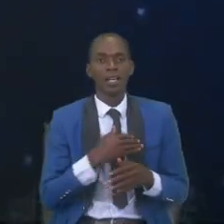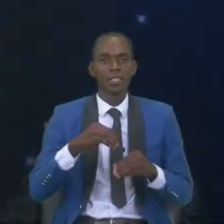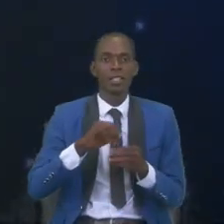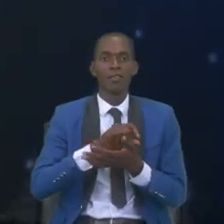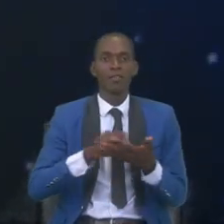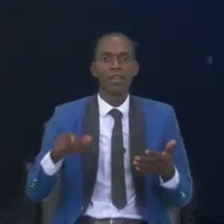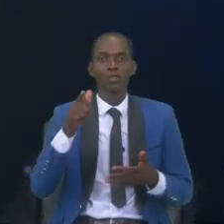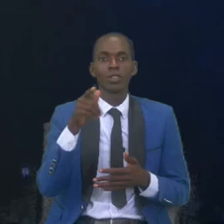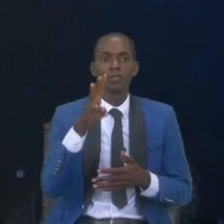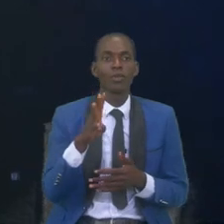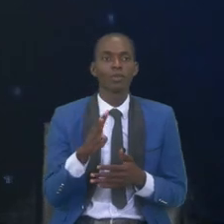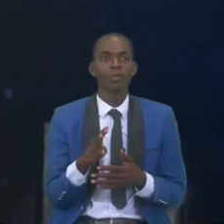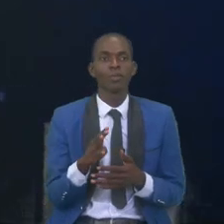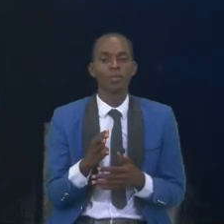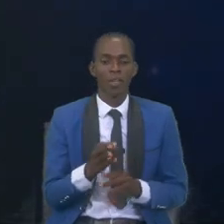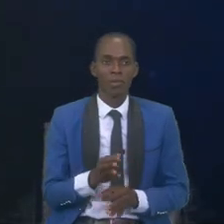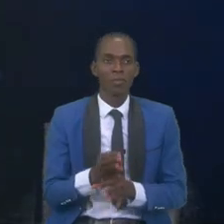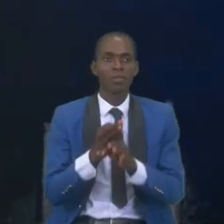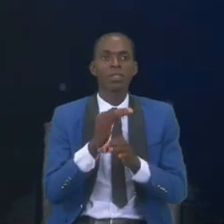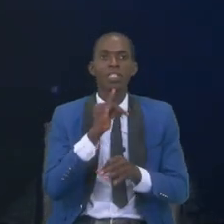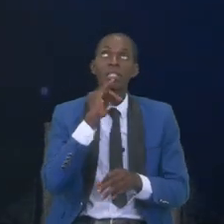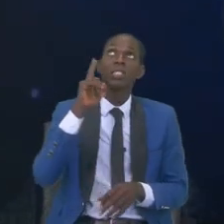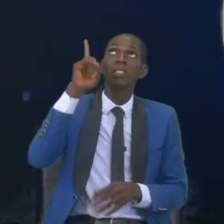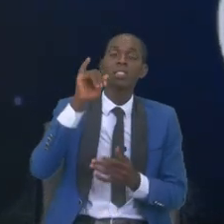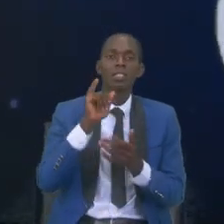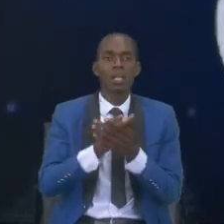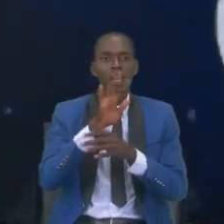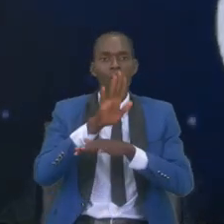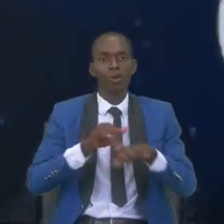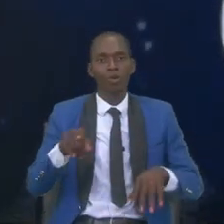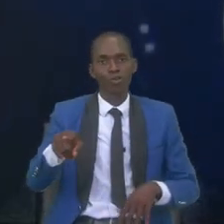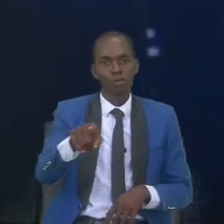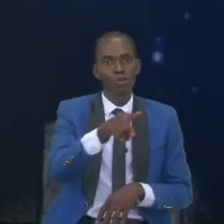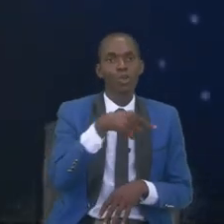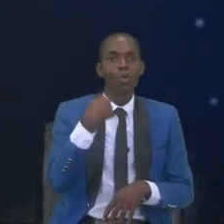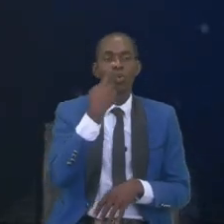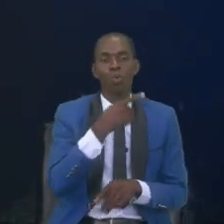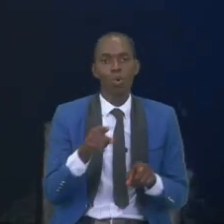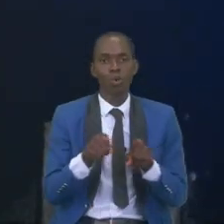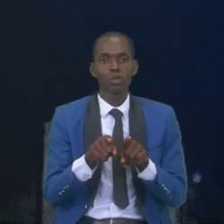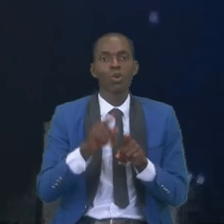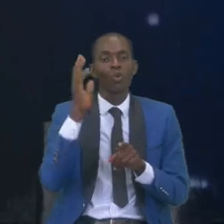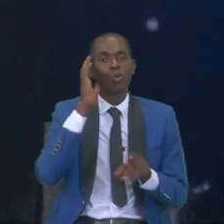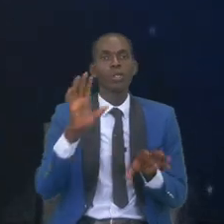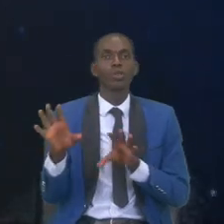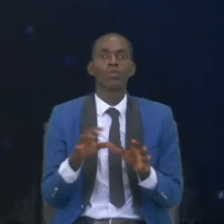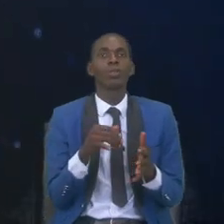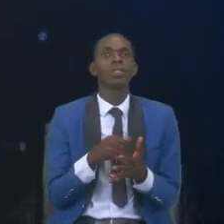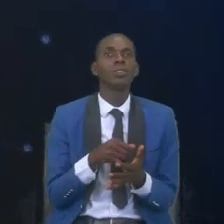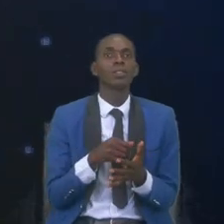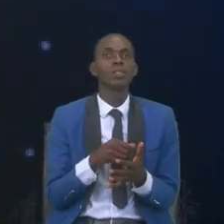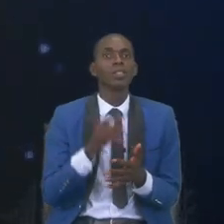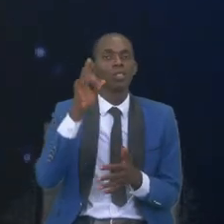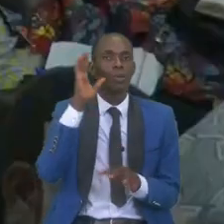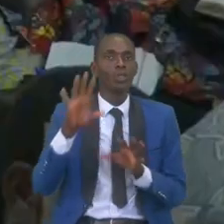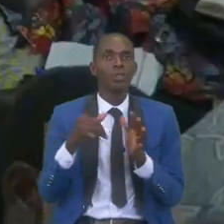24, it says, faithful is he that calleth you, who also will do it. He will do it in